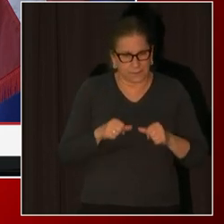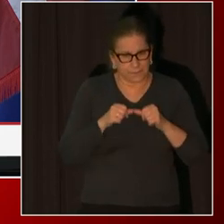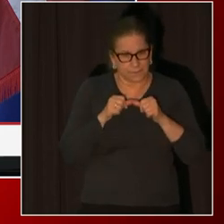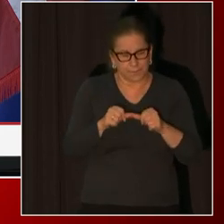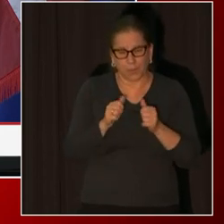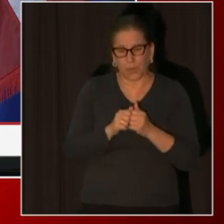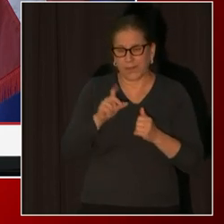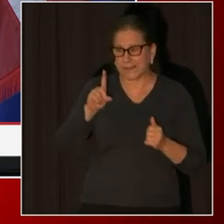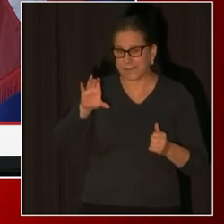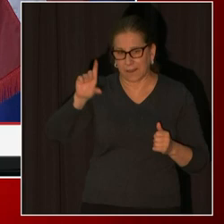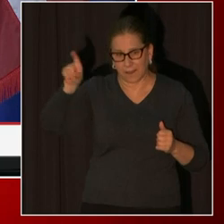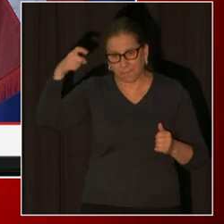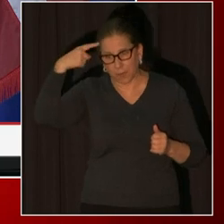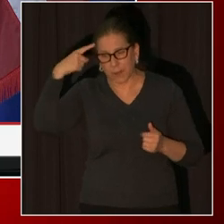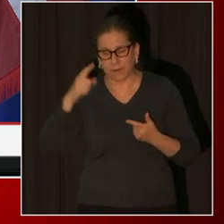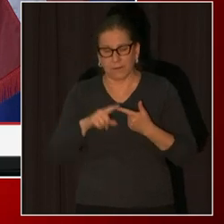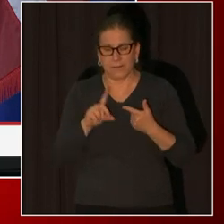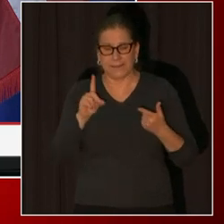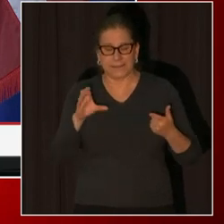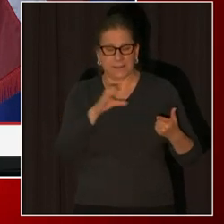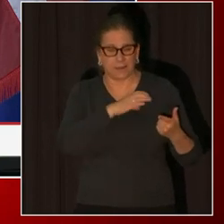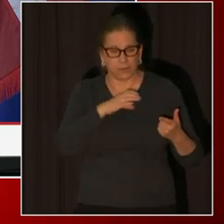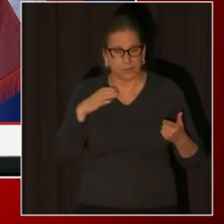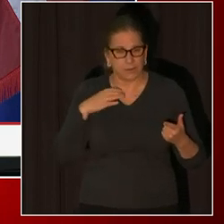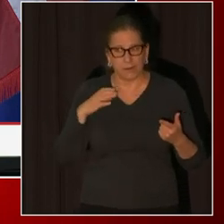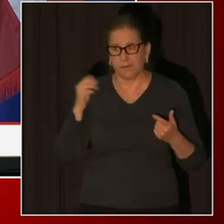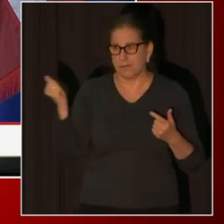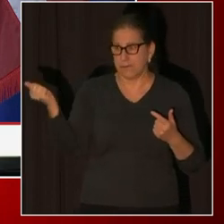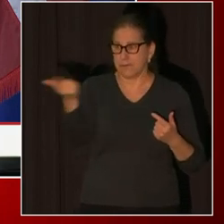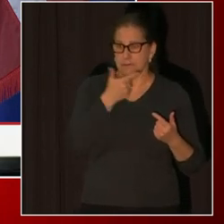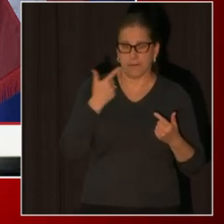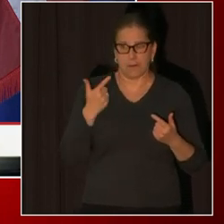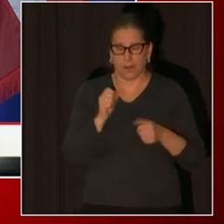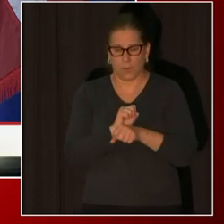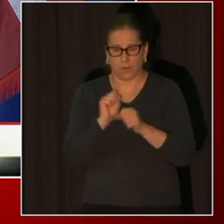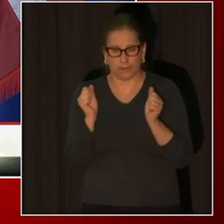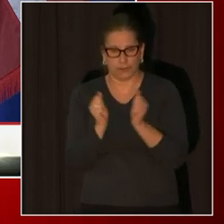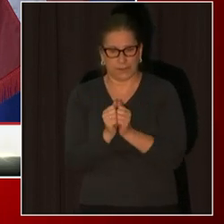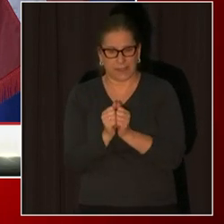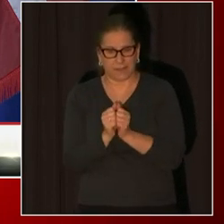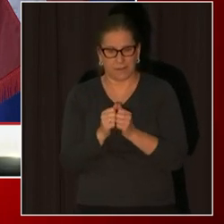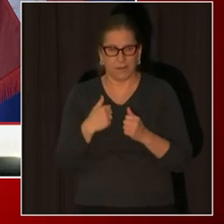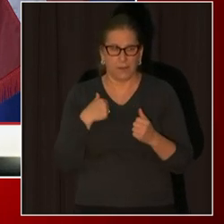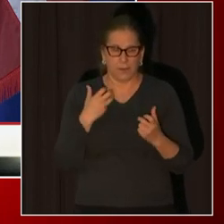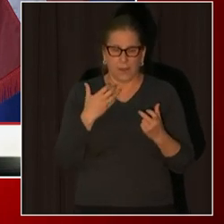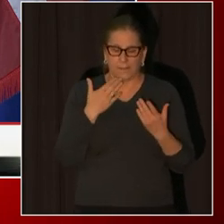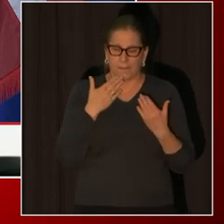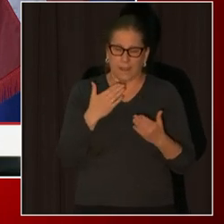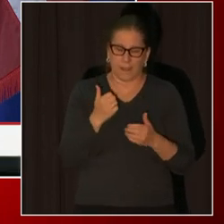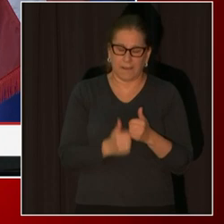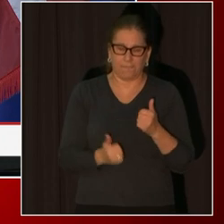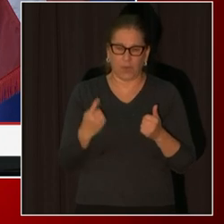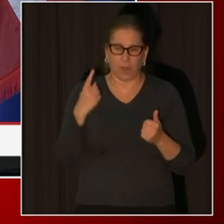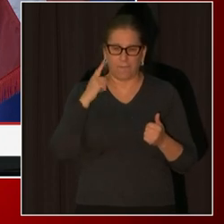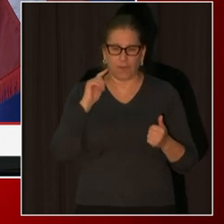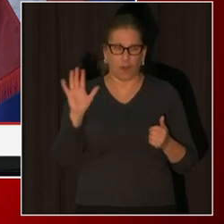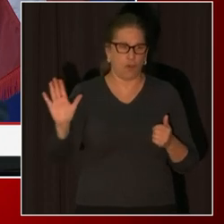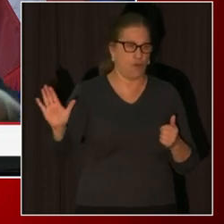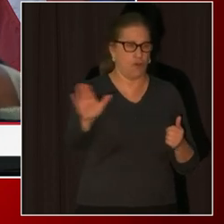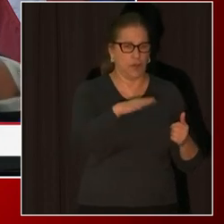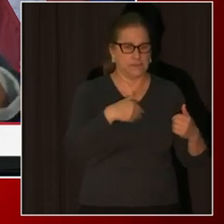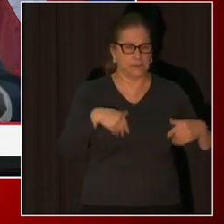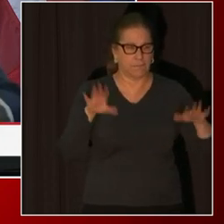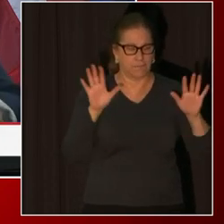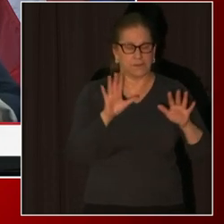and most aspects of our economy. So I want to thank everybody for the sacrifices and hard work that they've put into